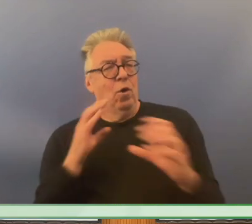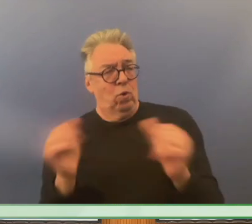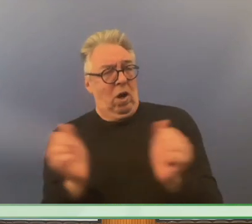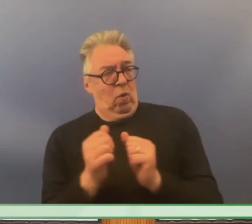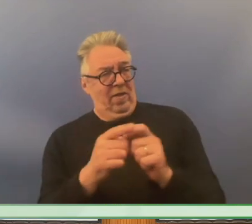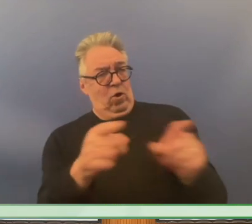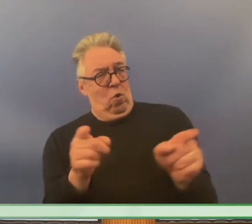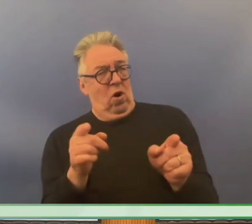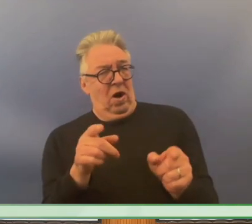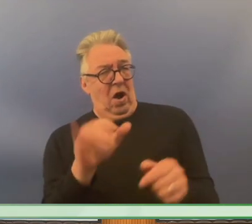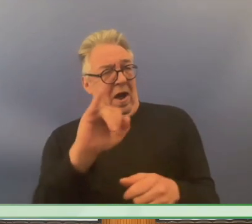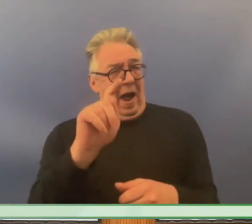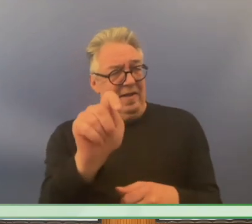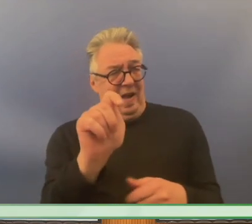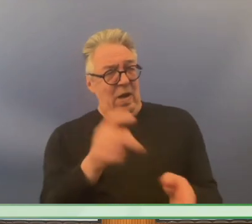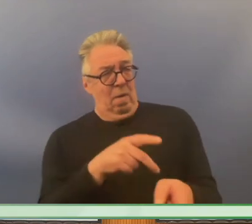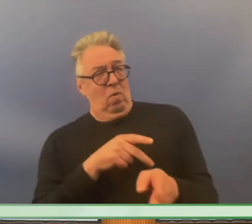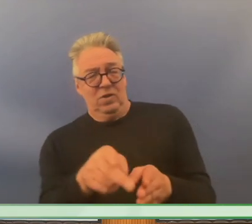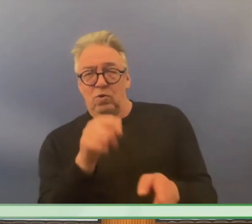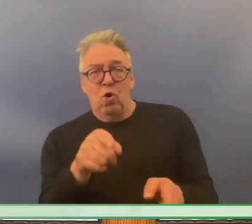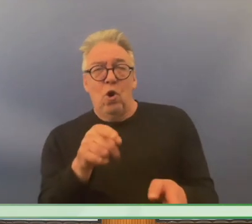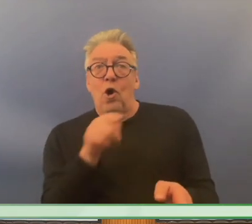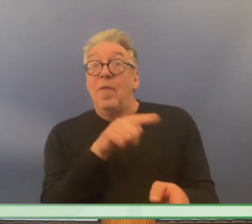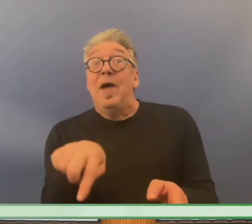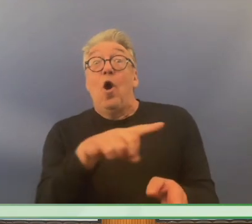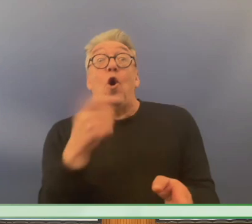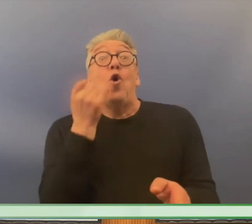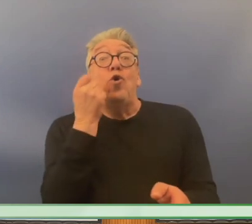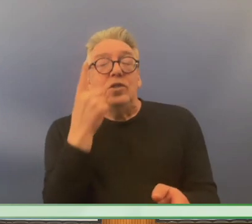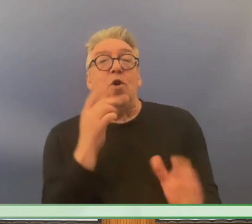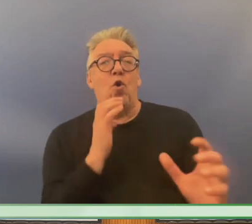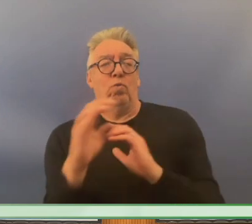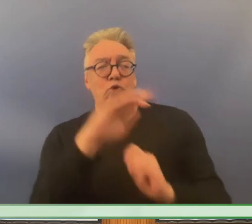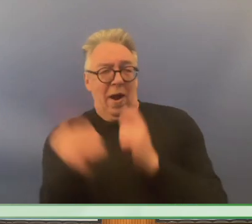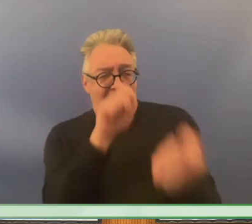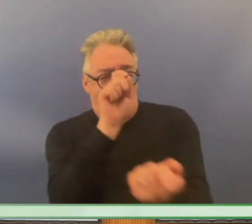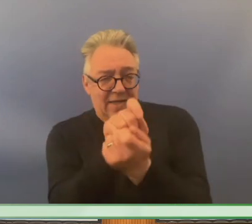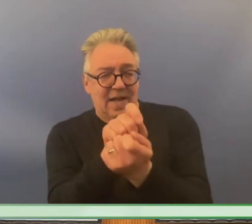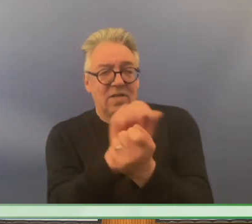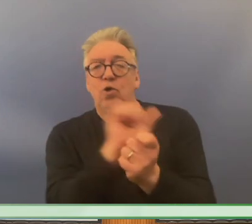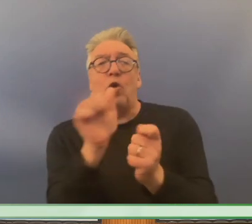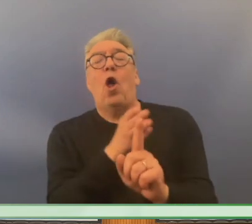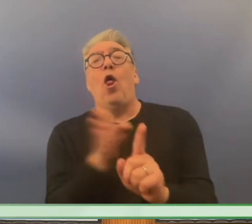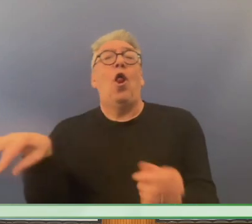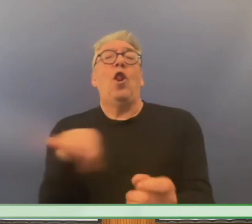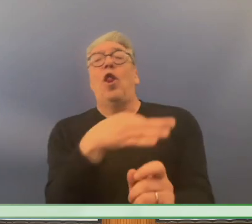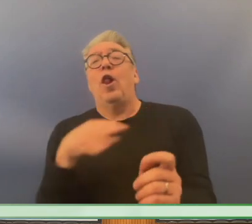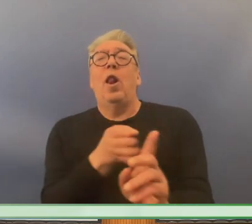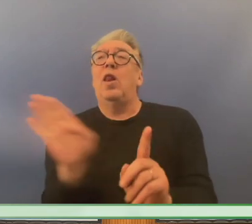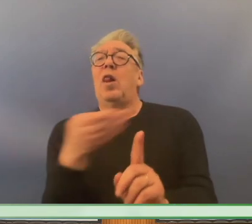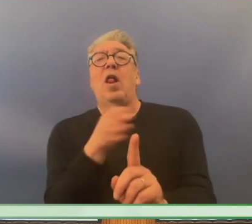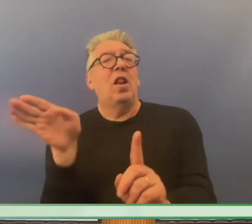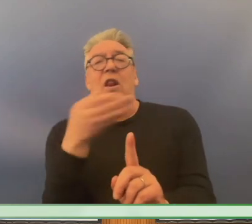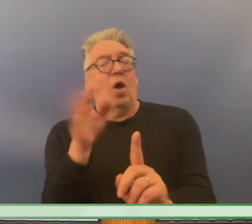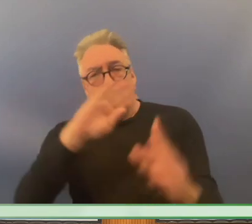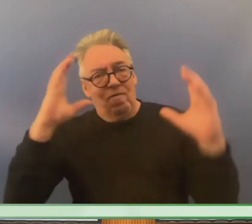IT professionals, because the communication is precise and there is a focus on. So she says is